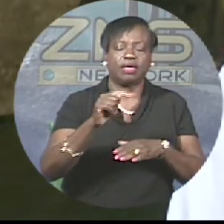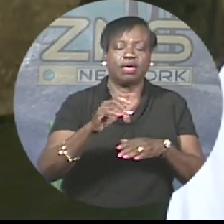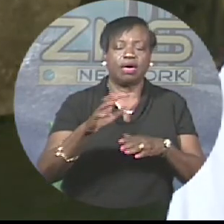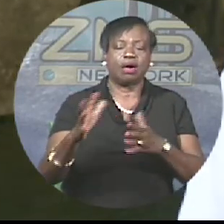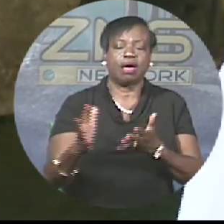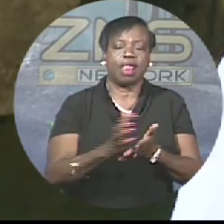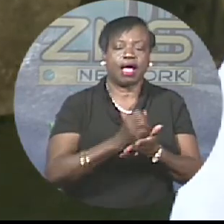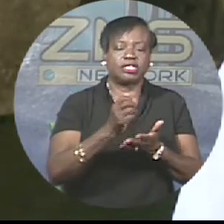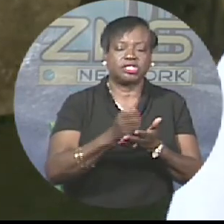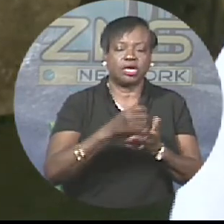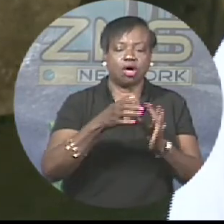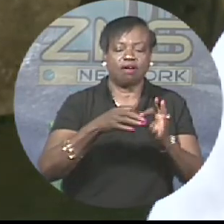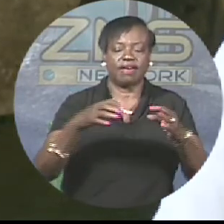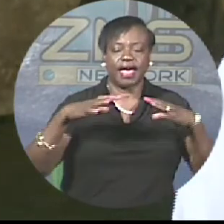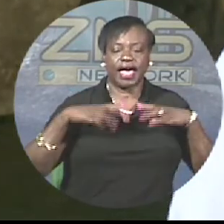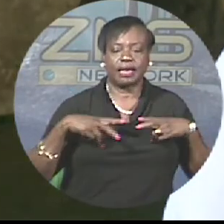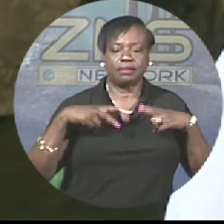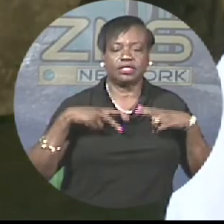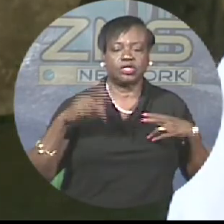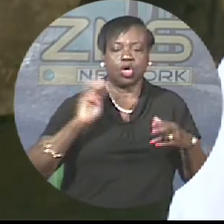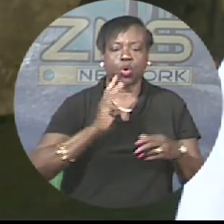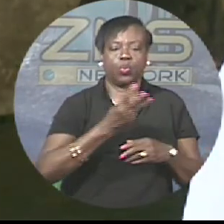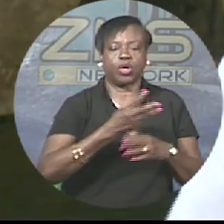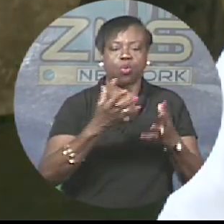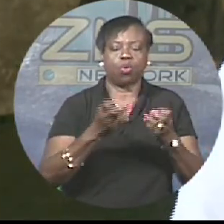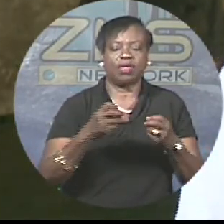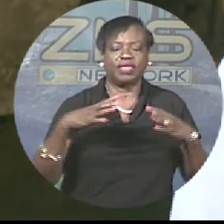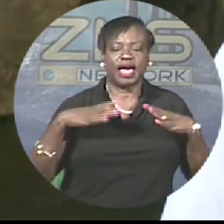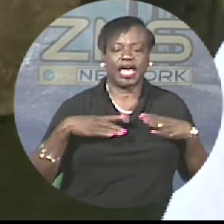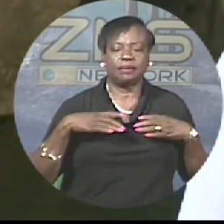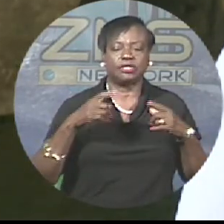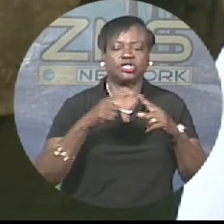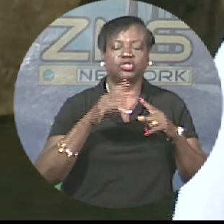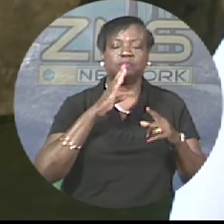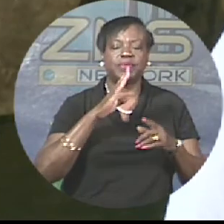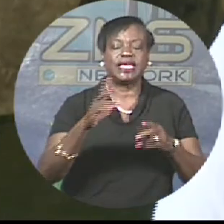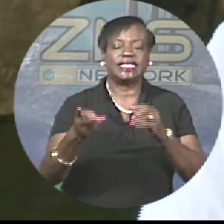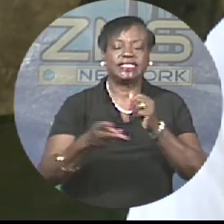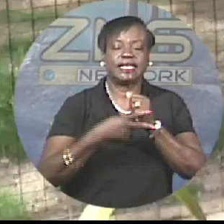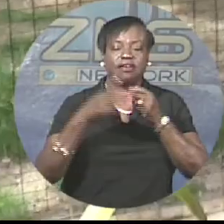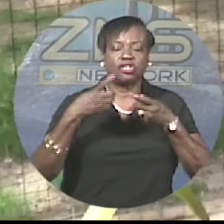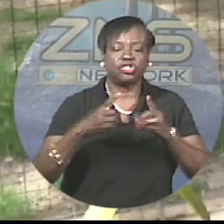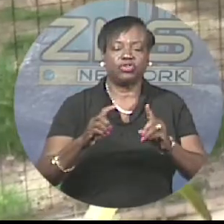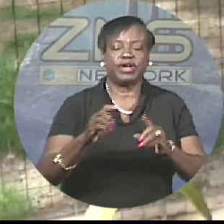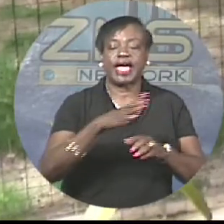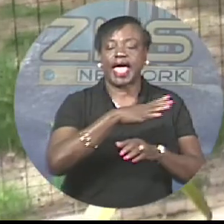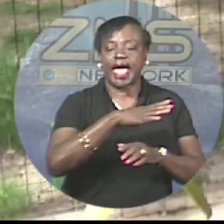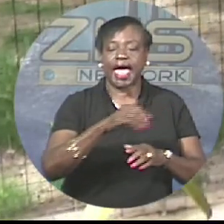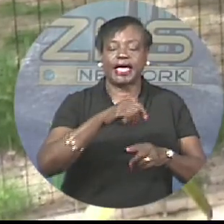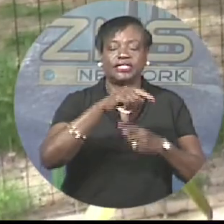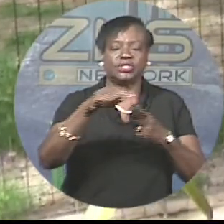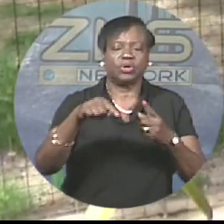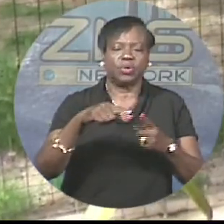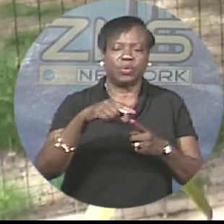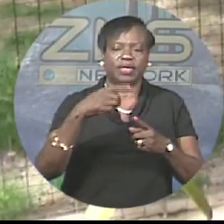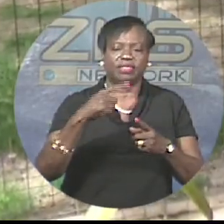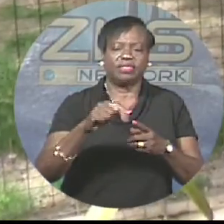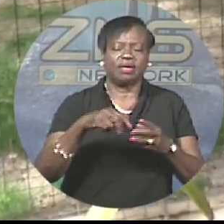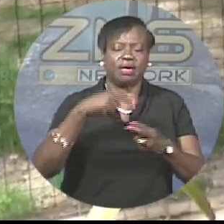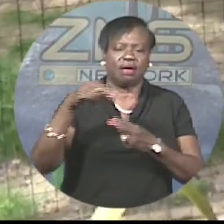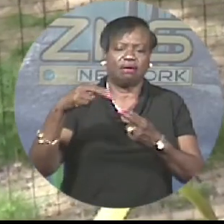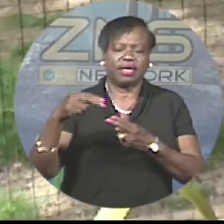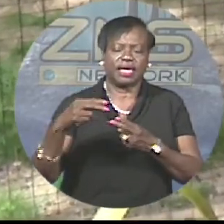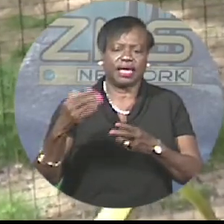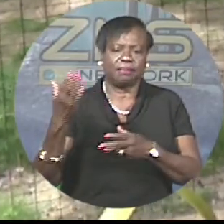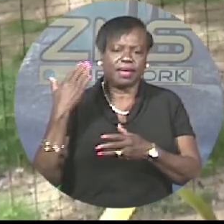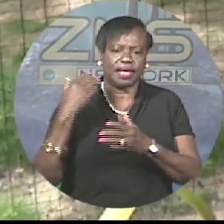these animals to be safe during the hurricane and be safe once the hurricane passes. Bonnie Young has served as the animal curator